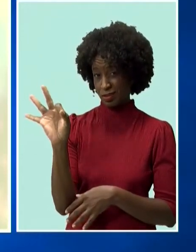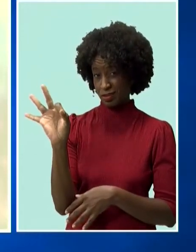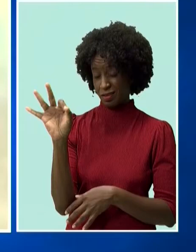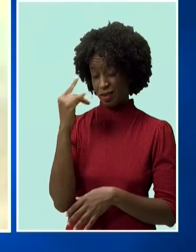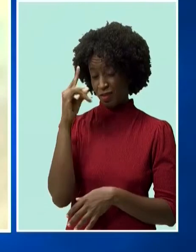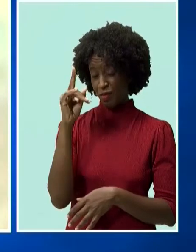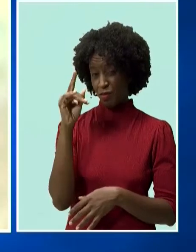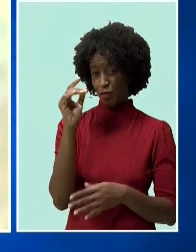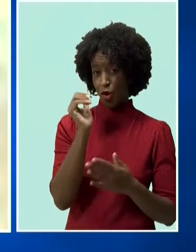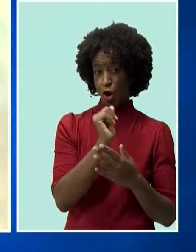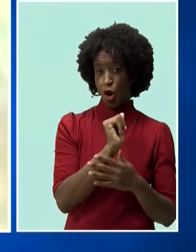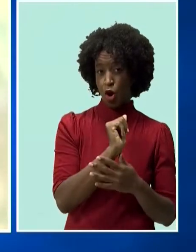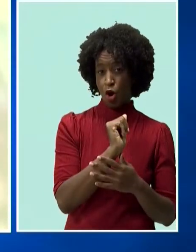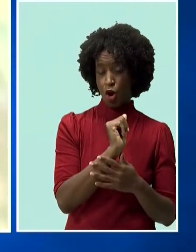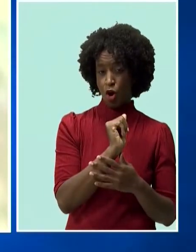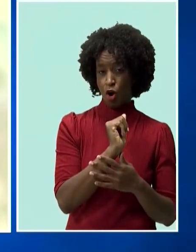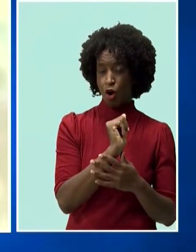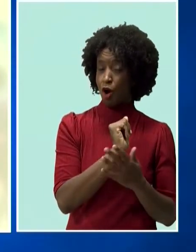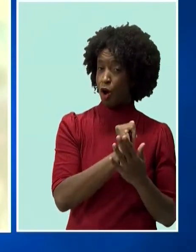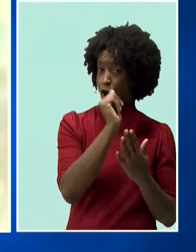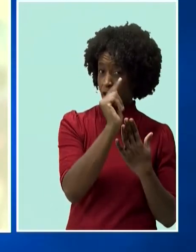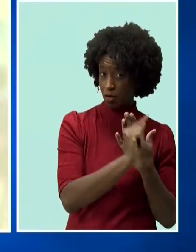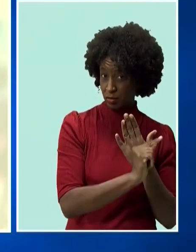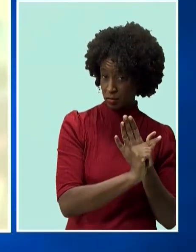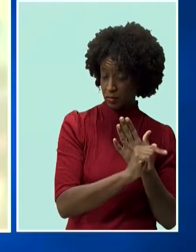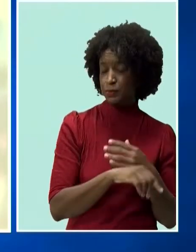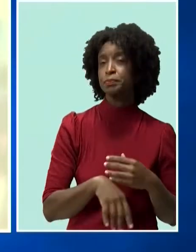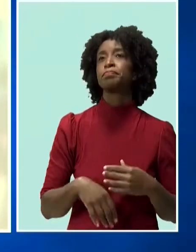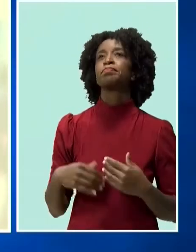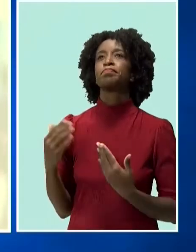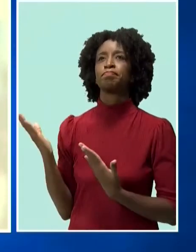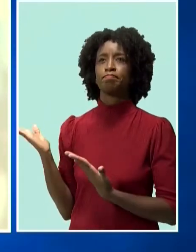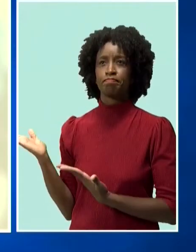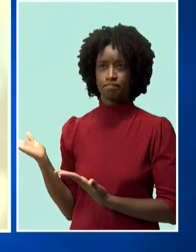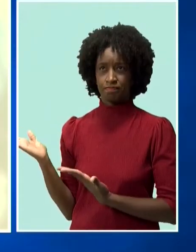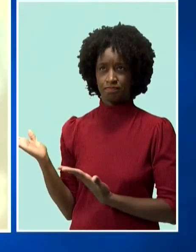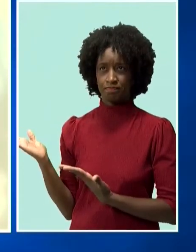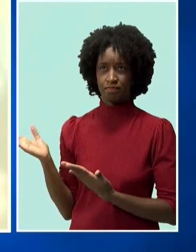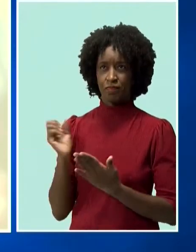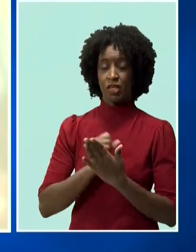of August. Then when we look at September, that number jumps to